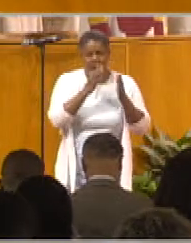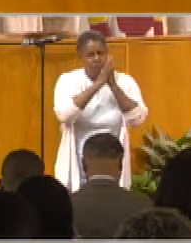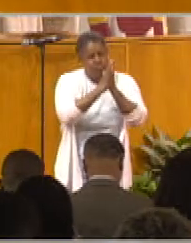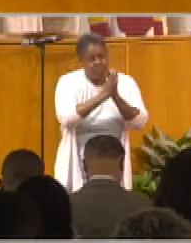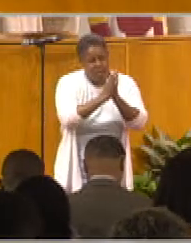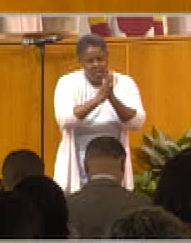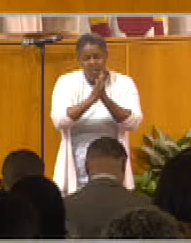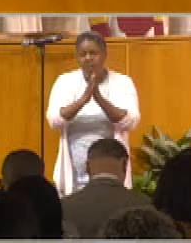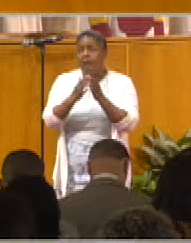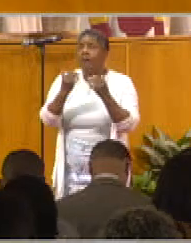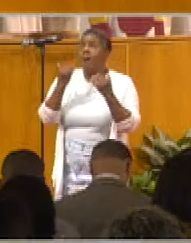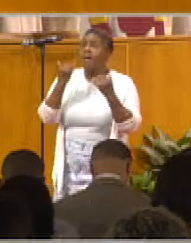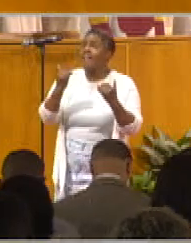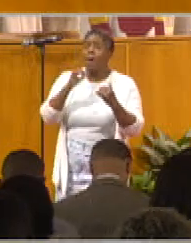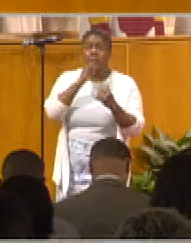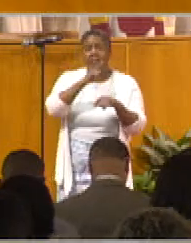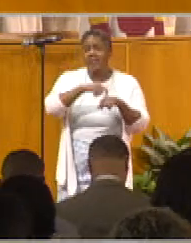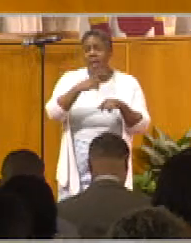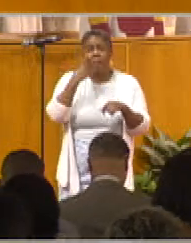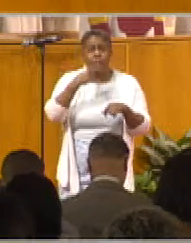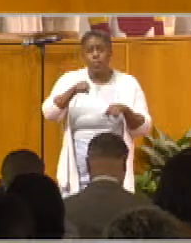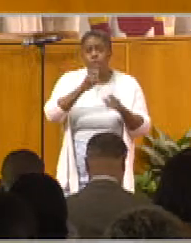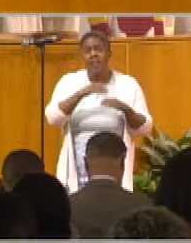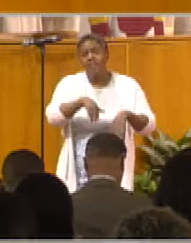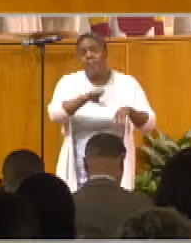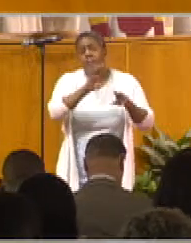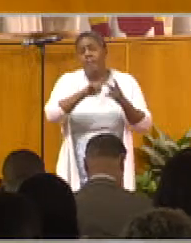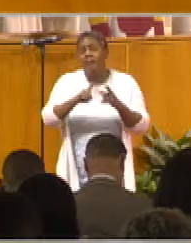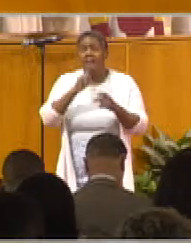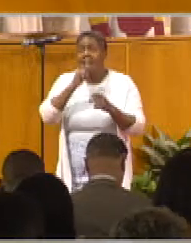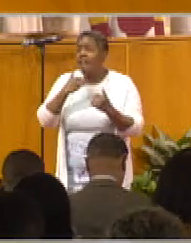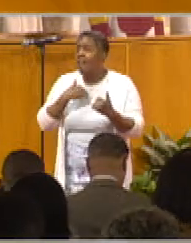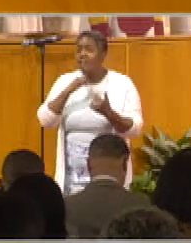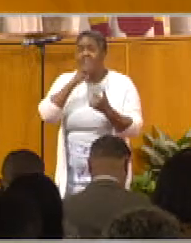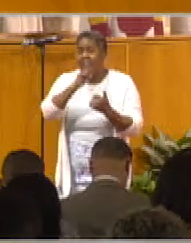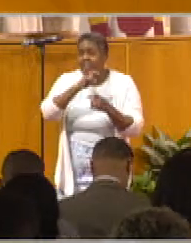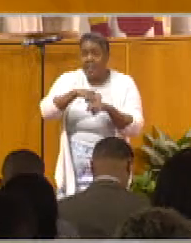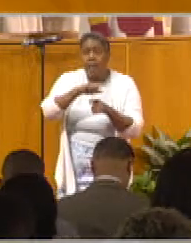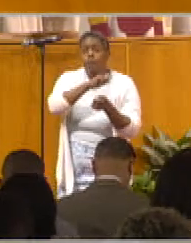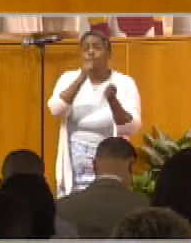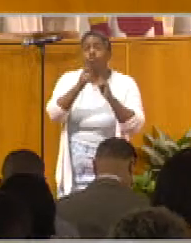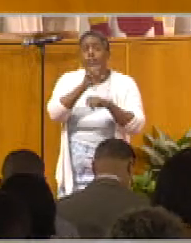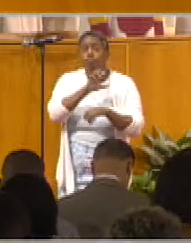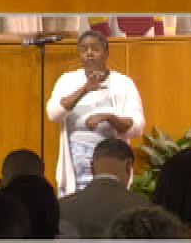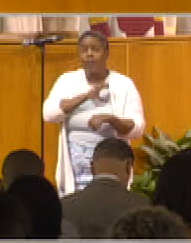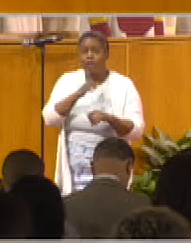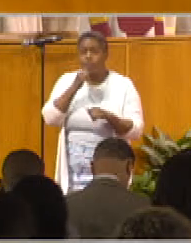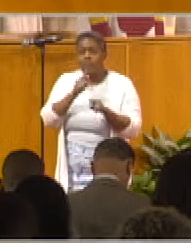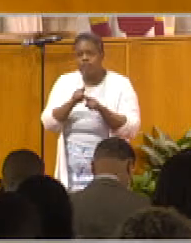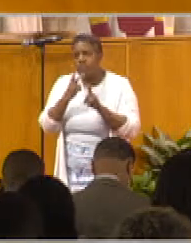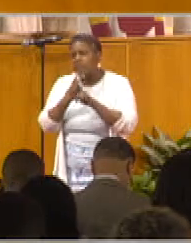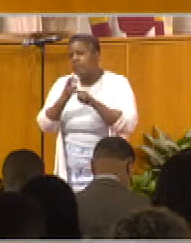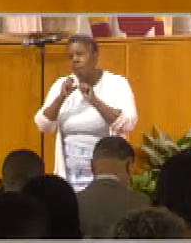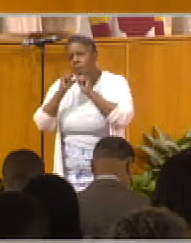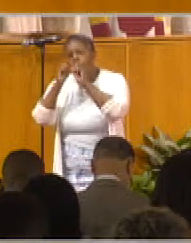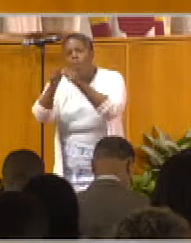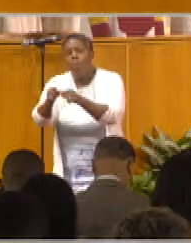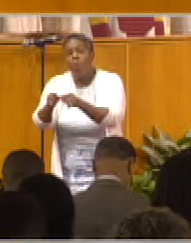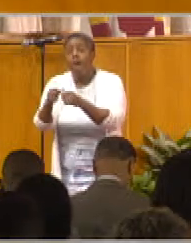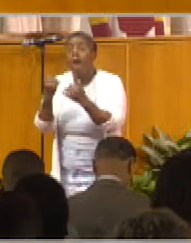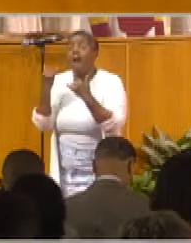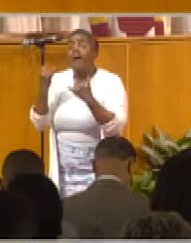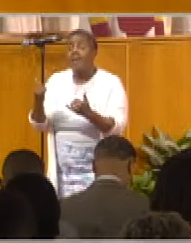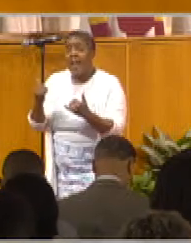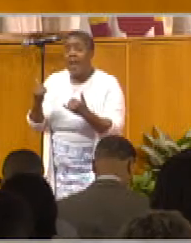Now's not the time to give up, brother. Now's not the time to change your character, sister. Now's the time to